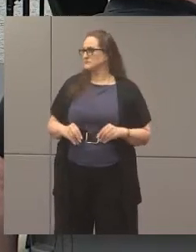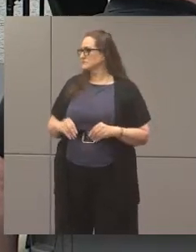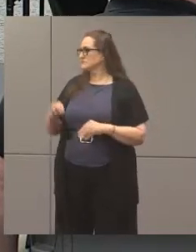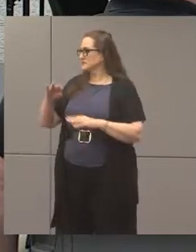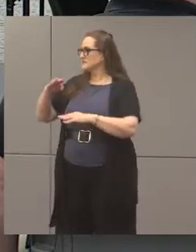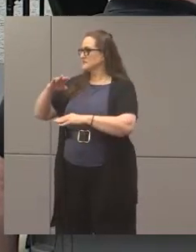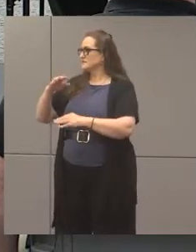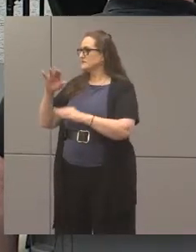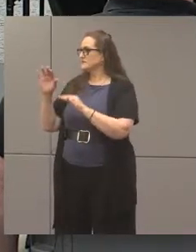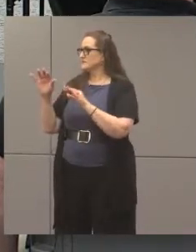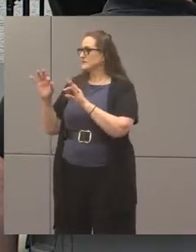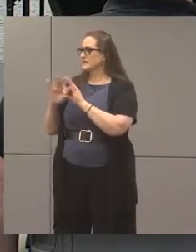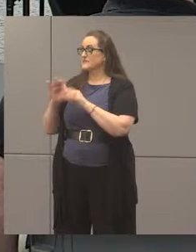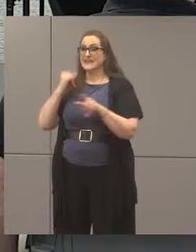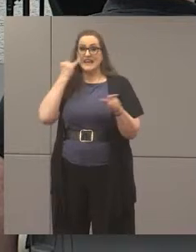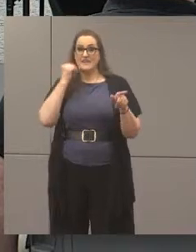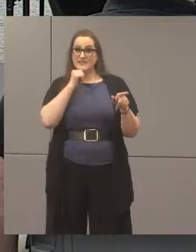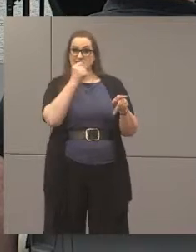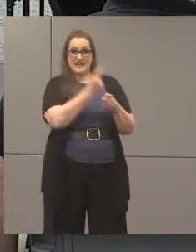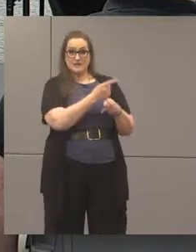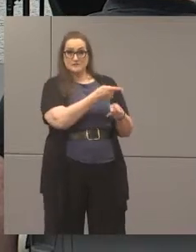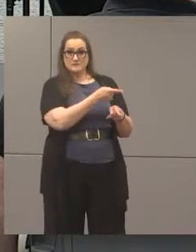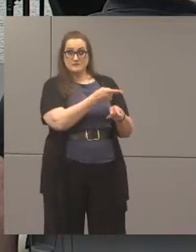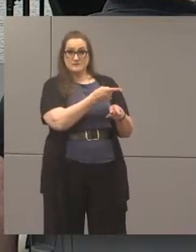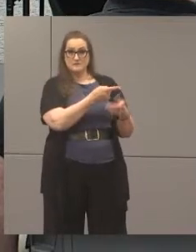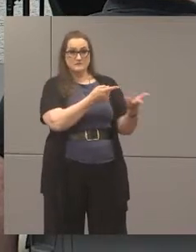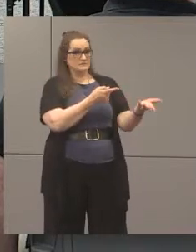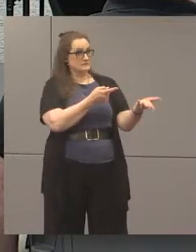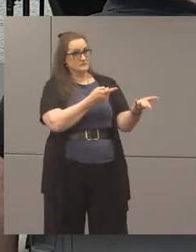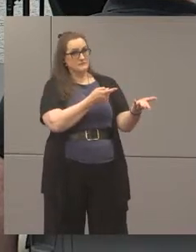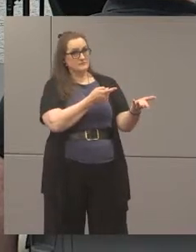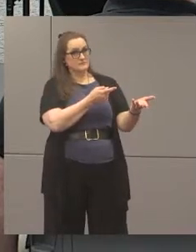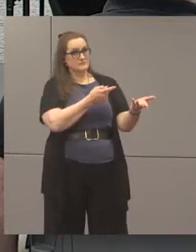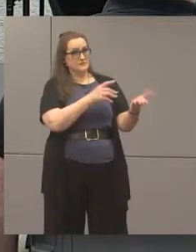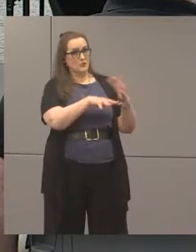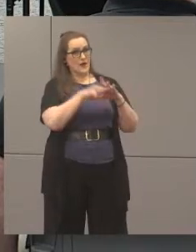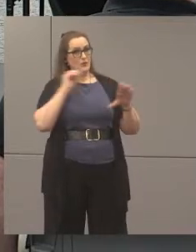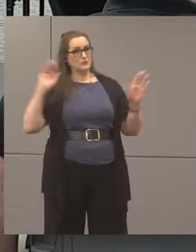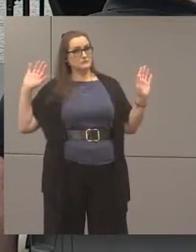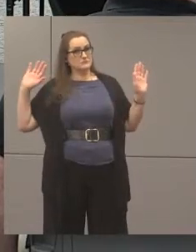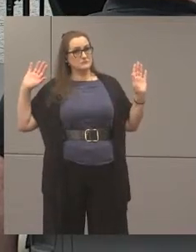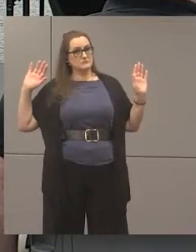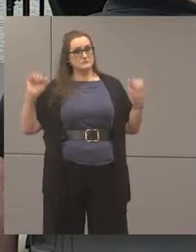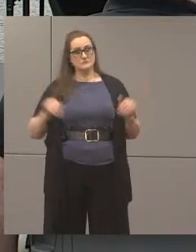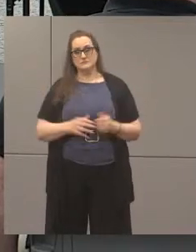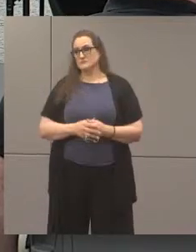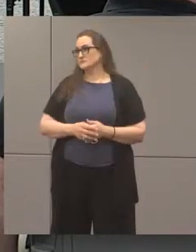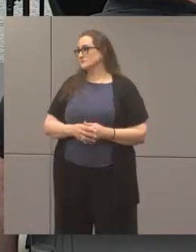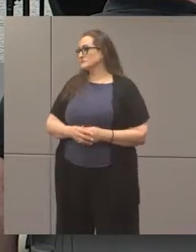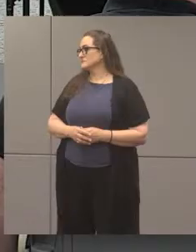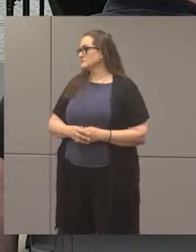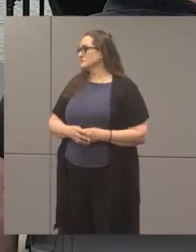And if that's not the case, then we're out.